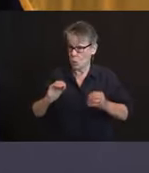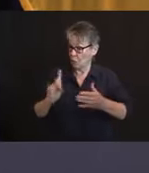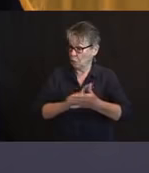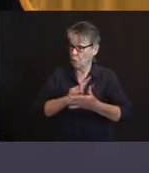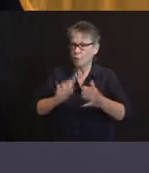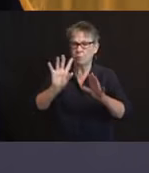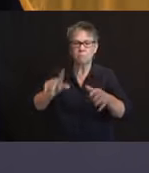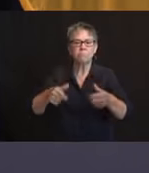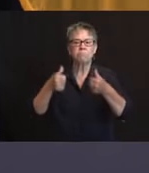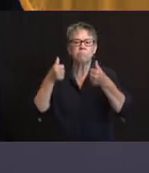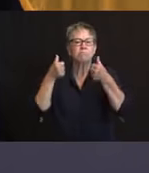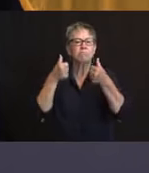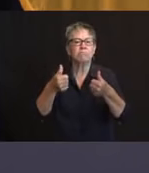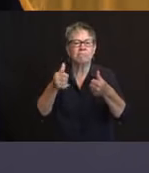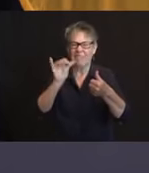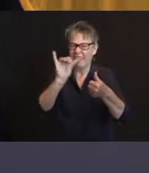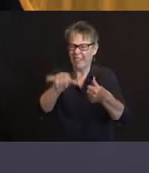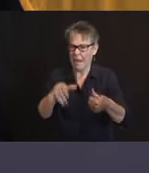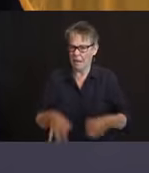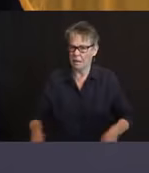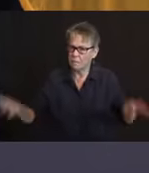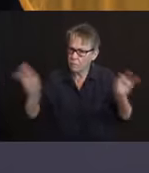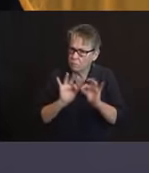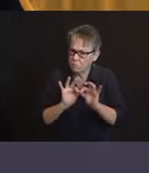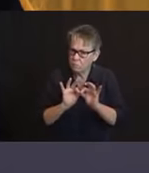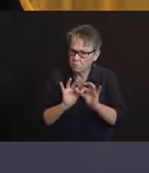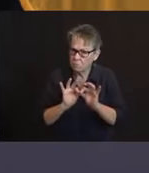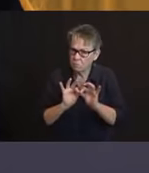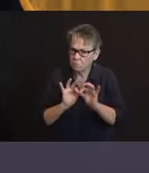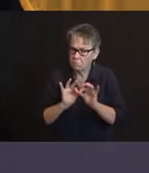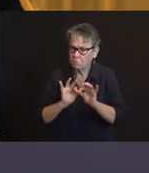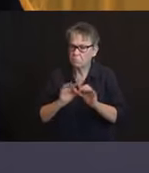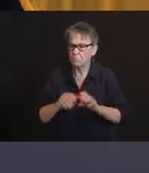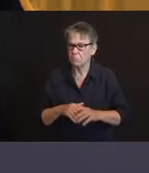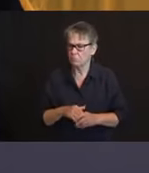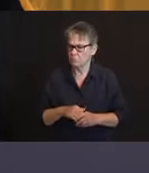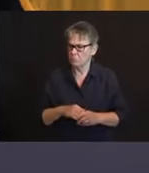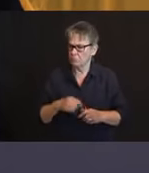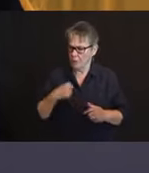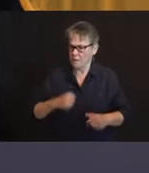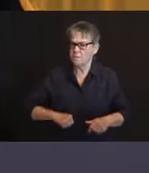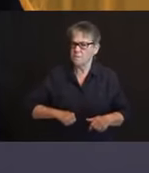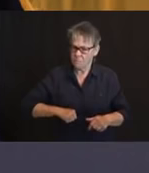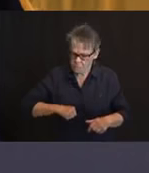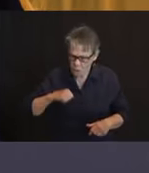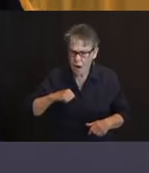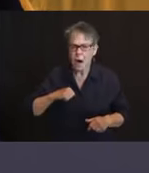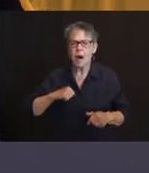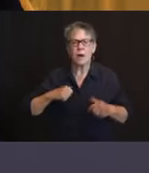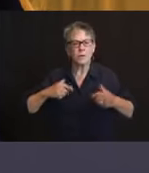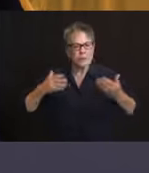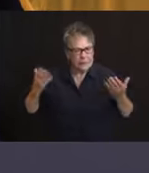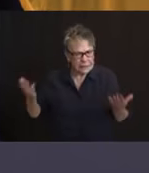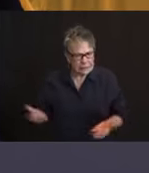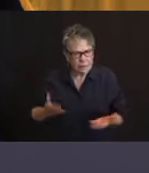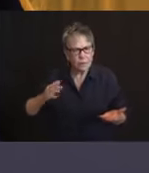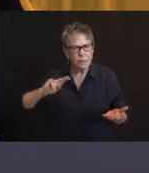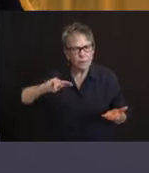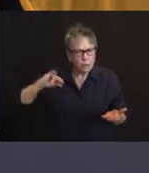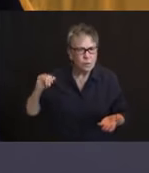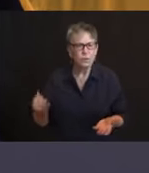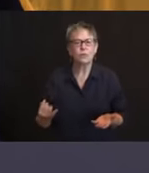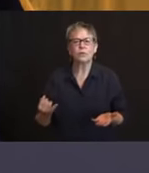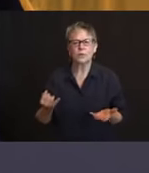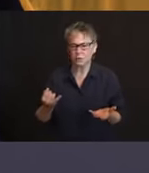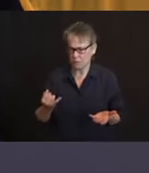big deal. And I'm proud of, in our state, the fact that we've been from moment one in